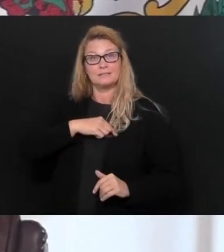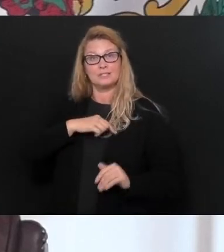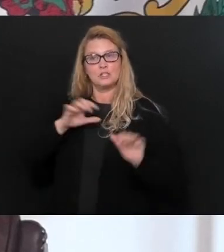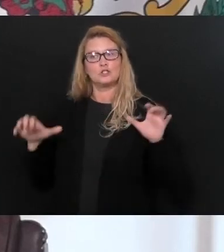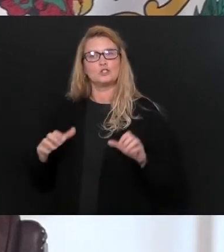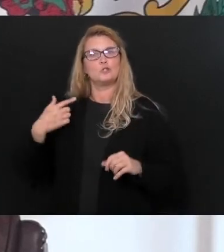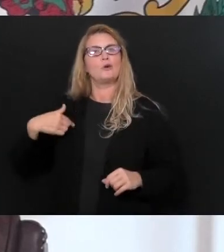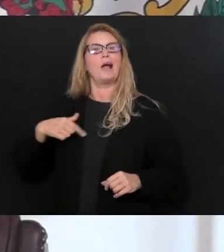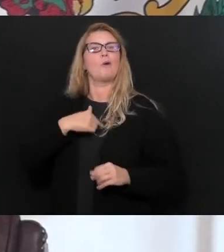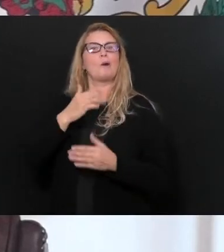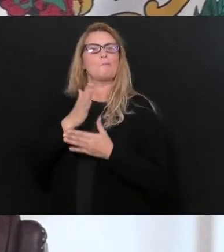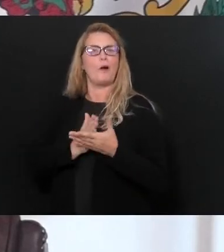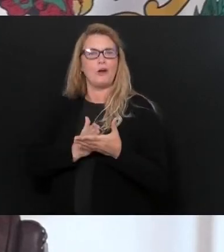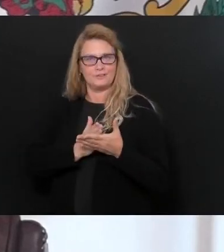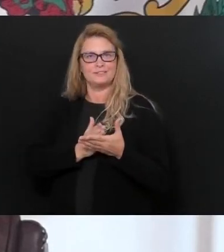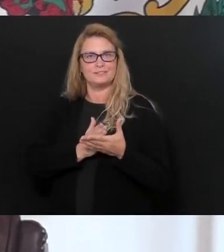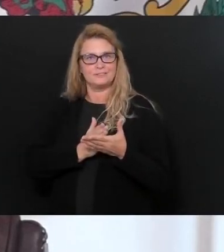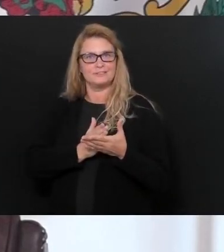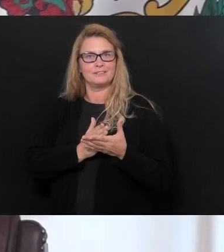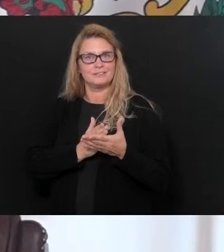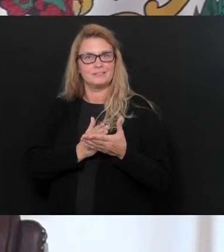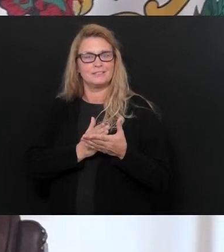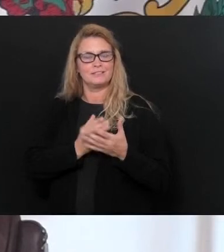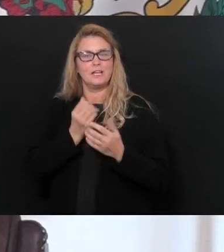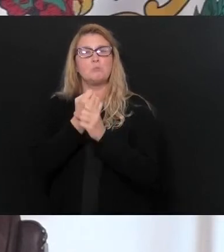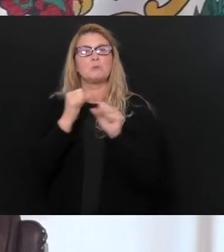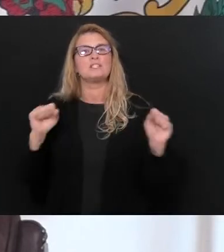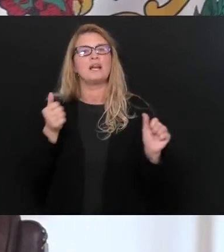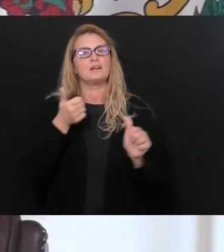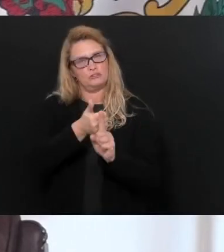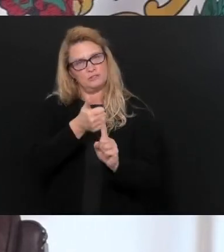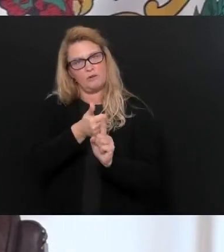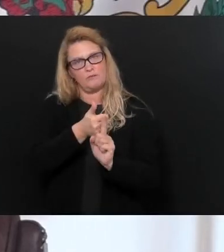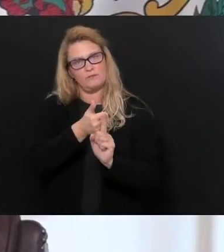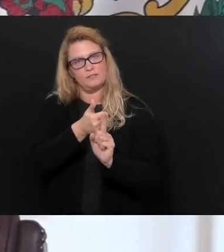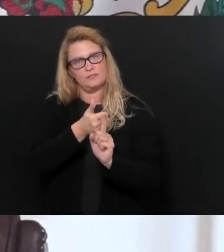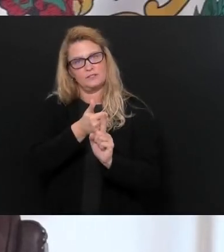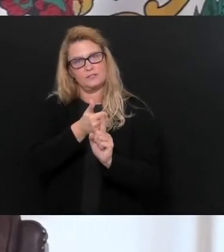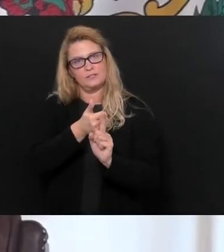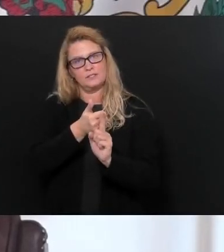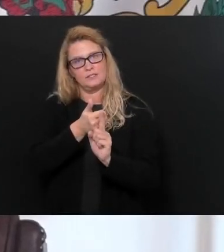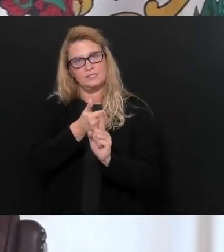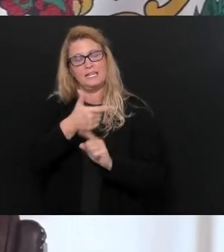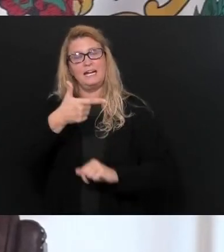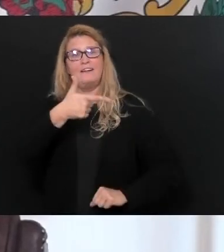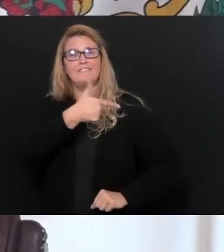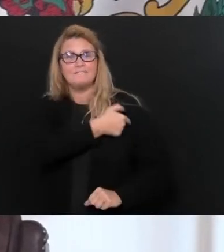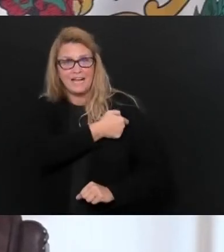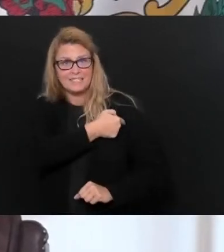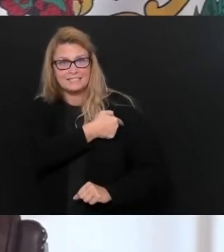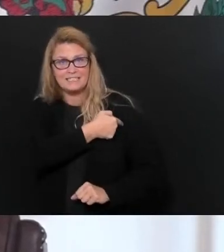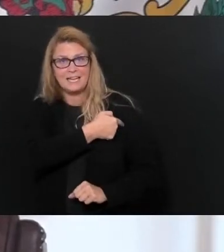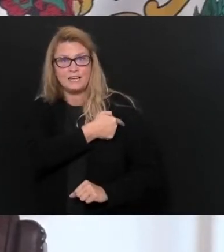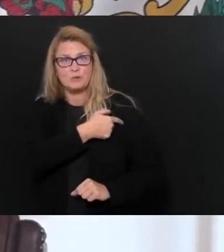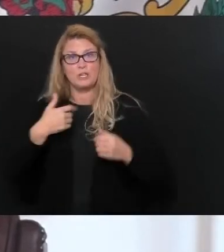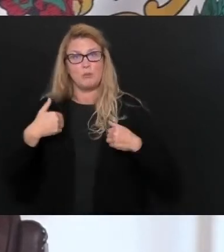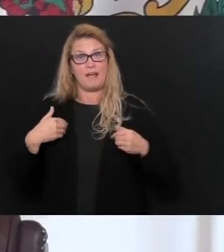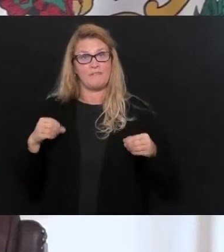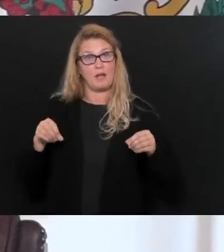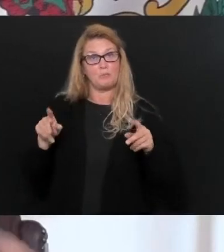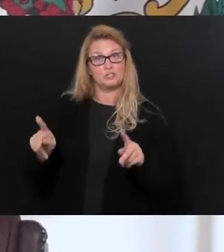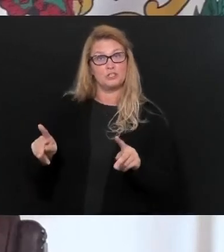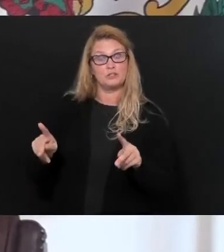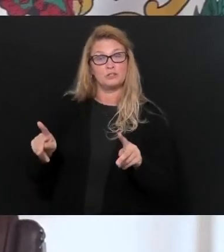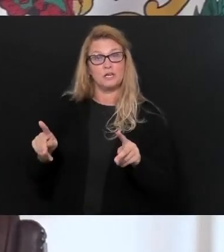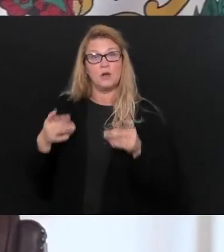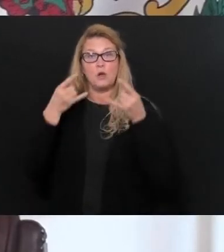part. Protect yourself every way you possibly can. Get vaccinated when you have the opportunity. Wear